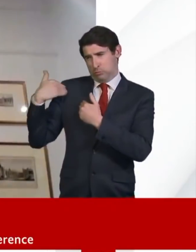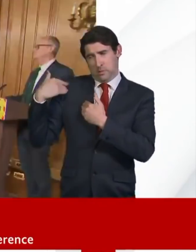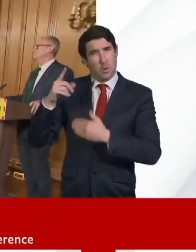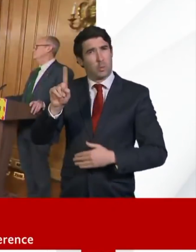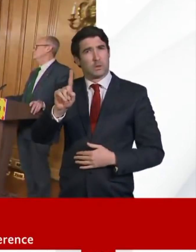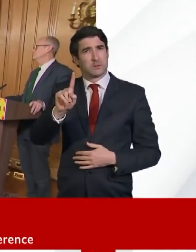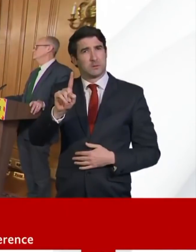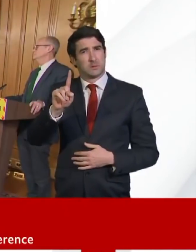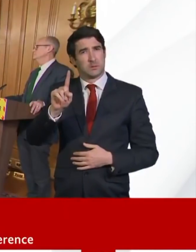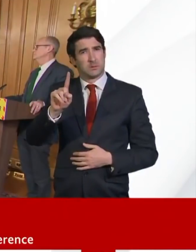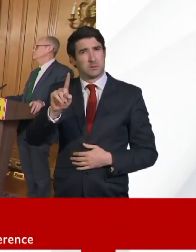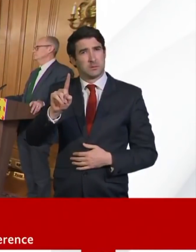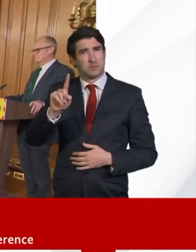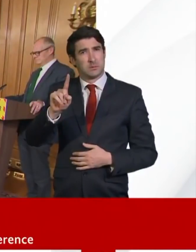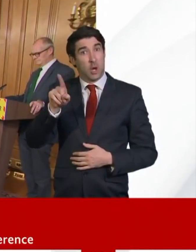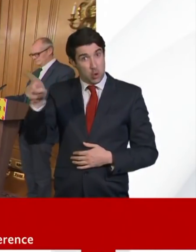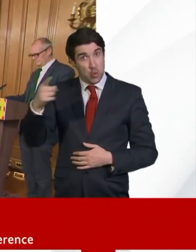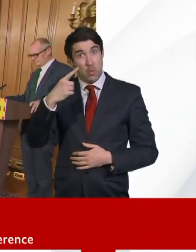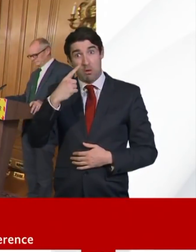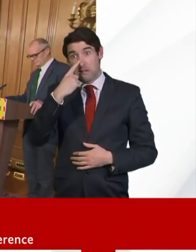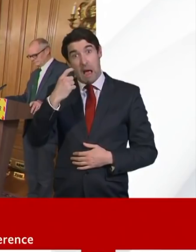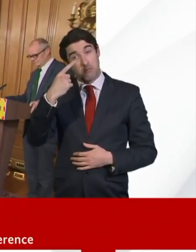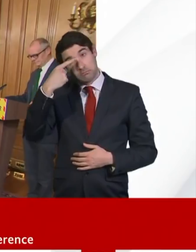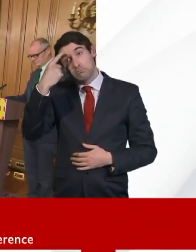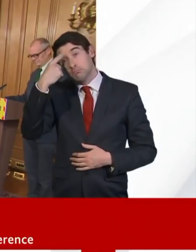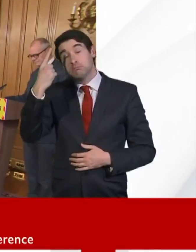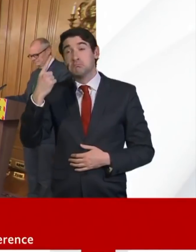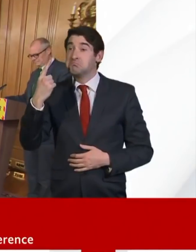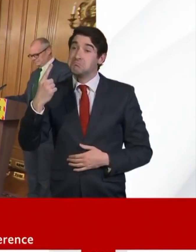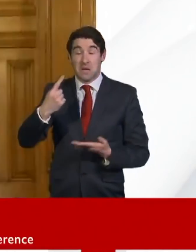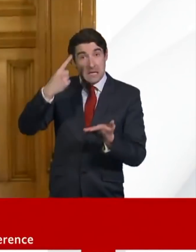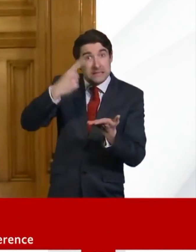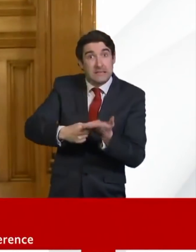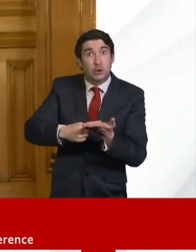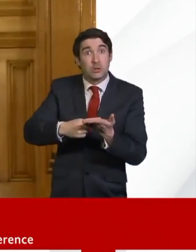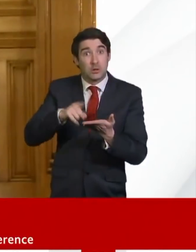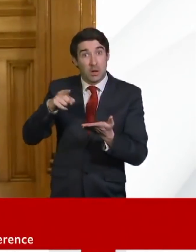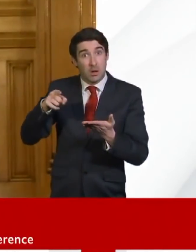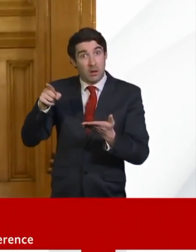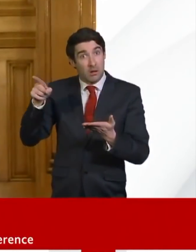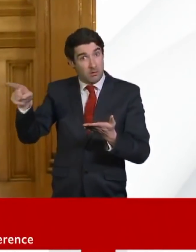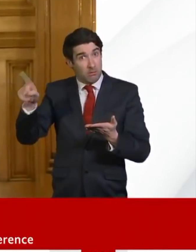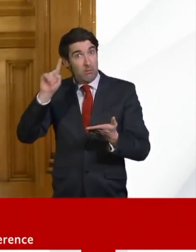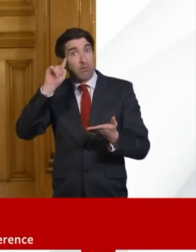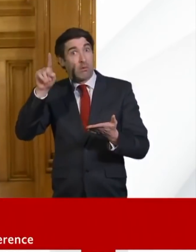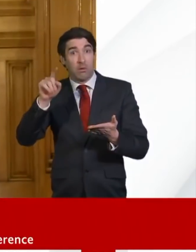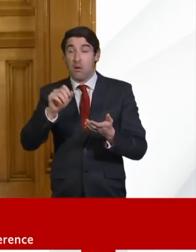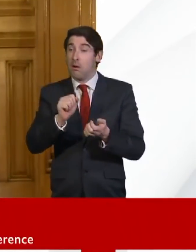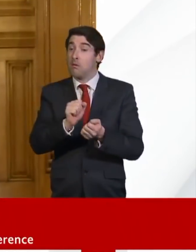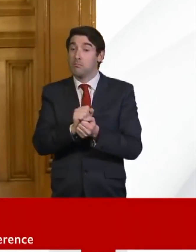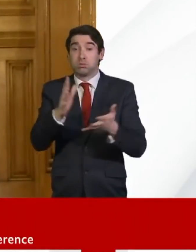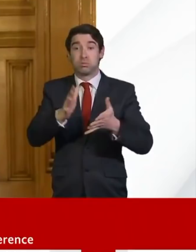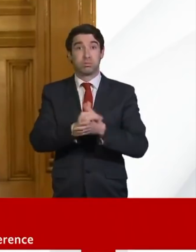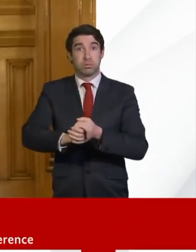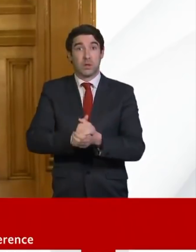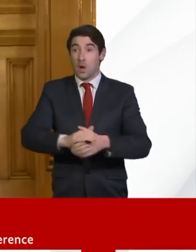you authorised to make big decisions, for example, on lifting the lockdown, a decision that's going to have to come next week,